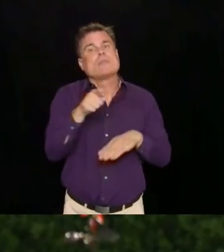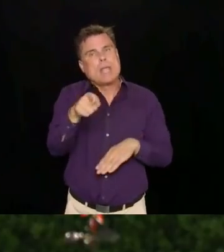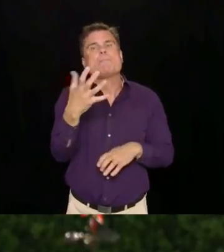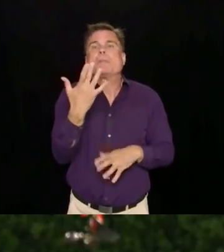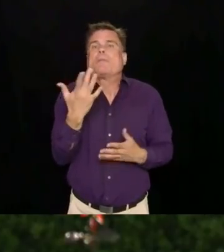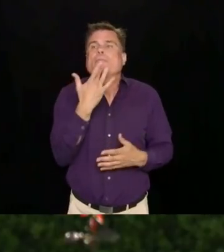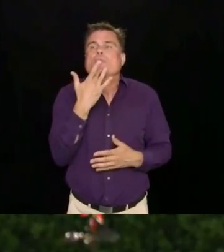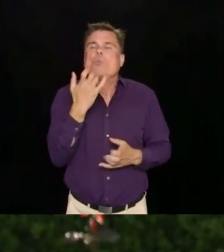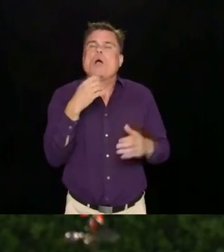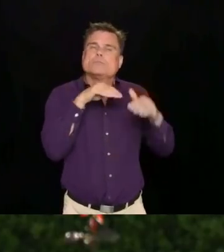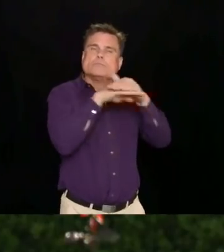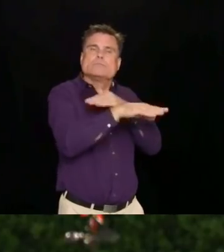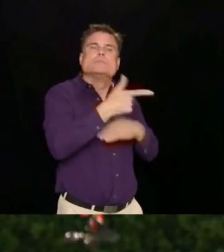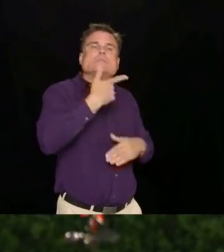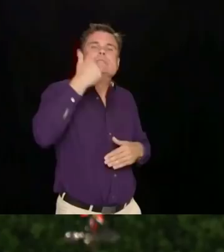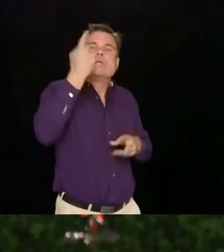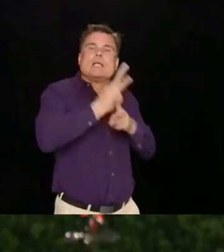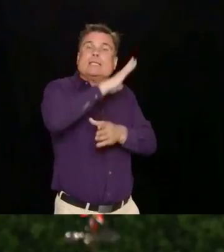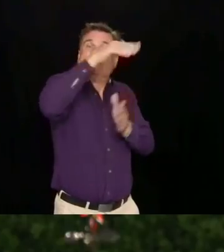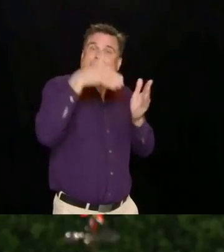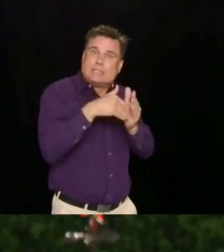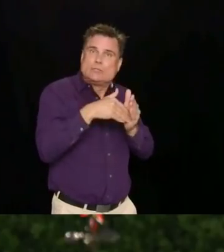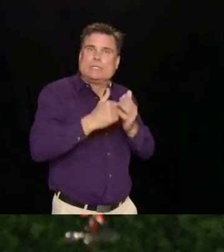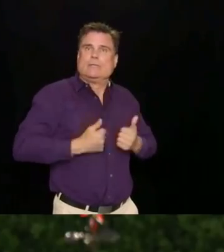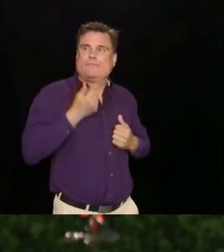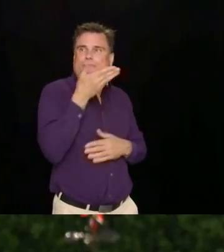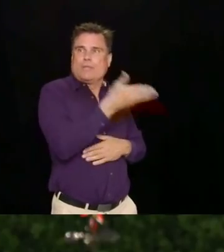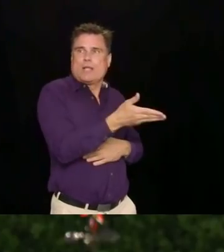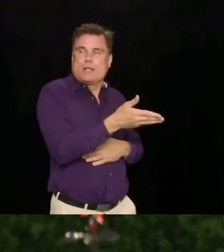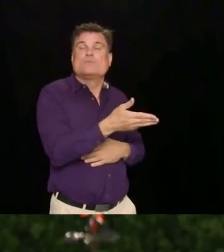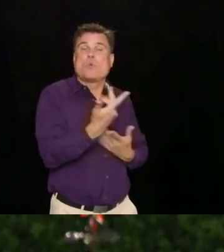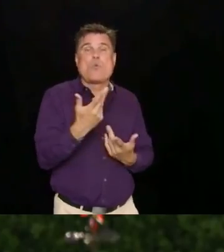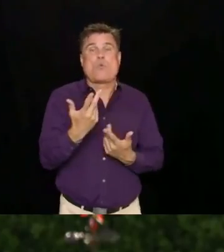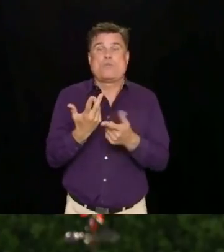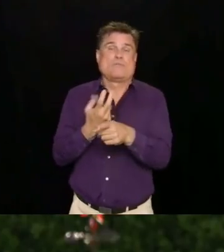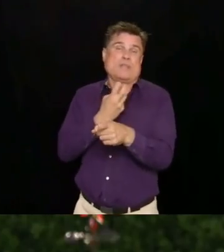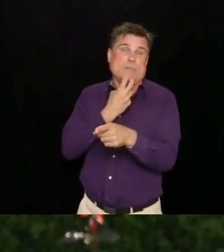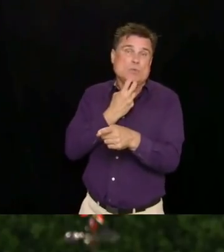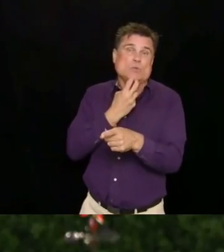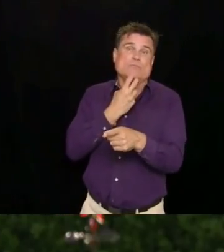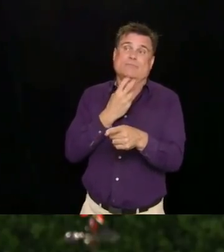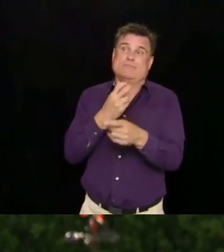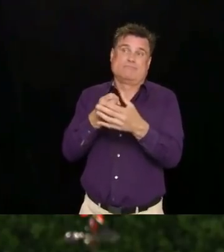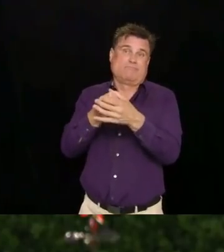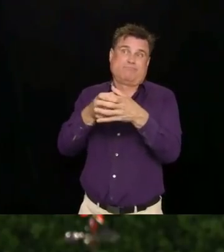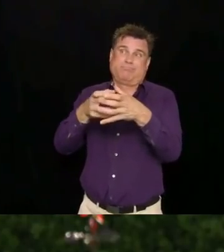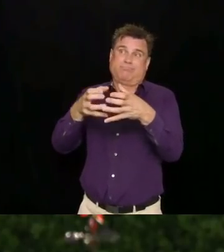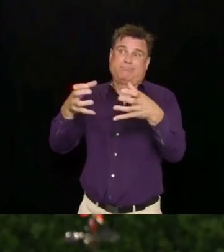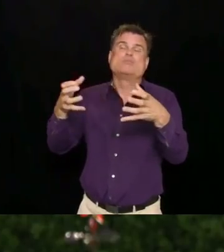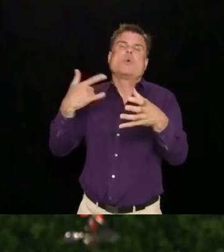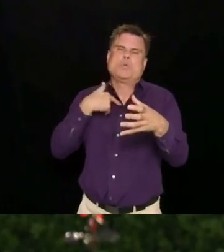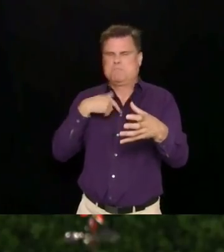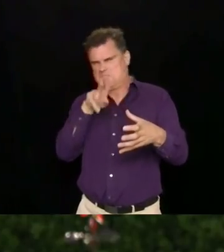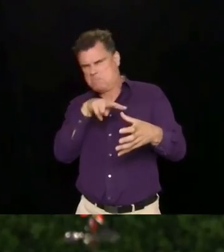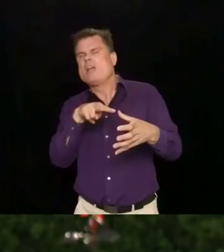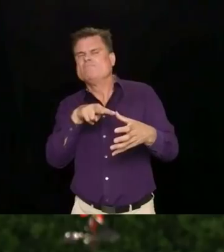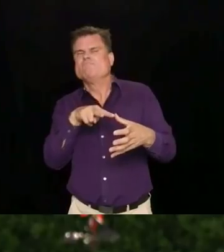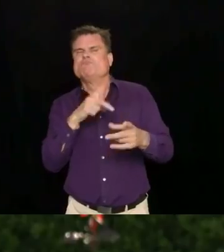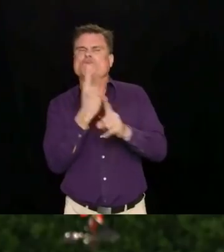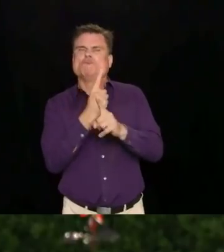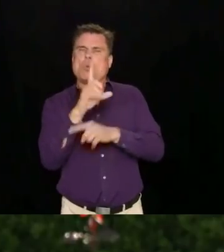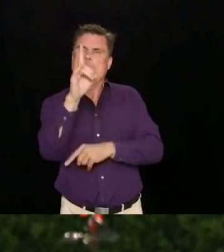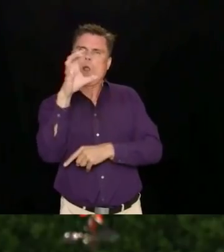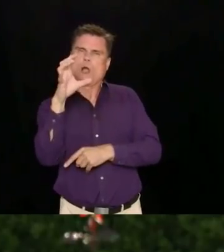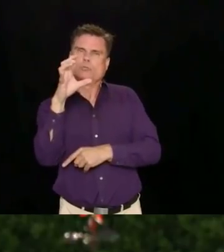significant. So obviously that population is growing in Kamloops. It's why Kamloops has 100 beds, which is a significant increase in their